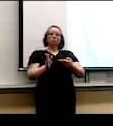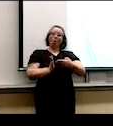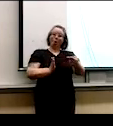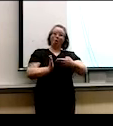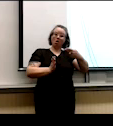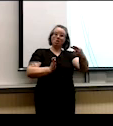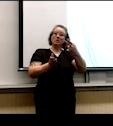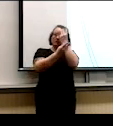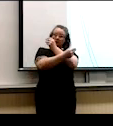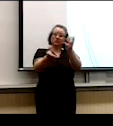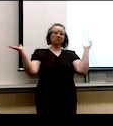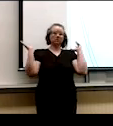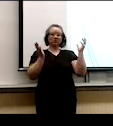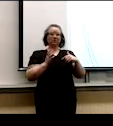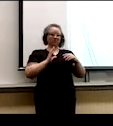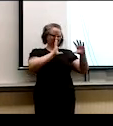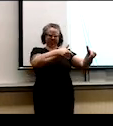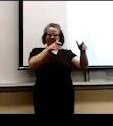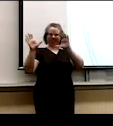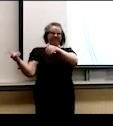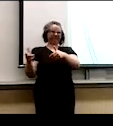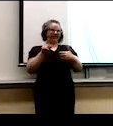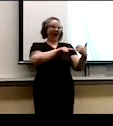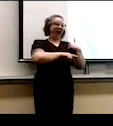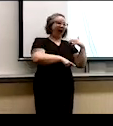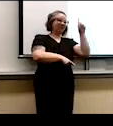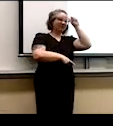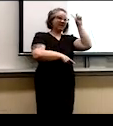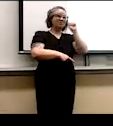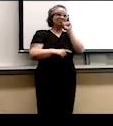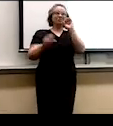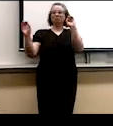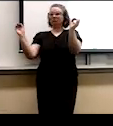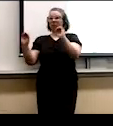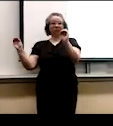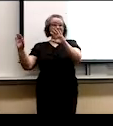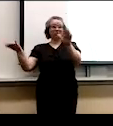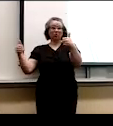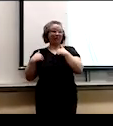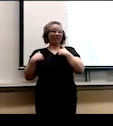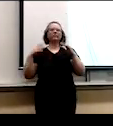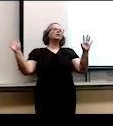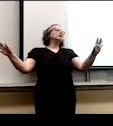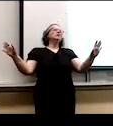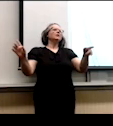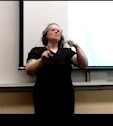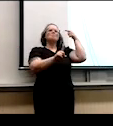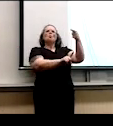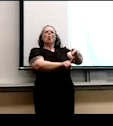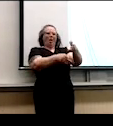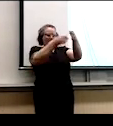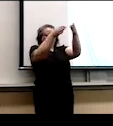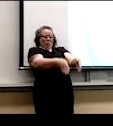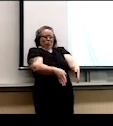with people without Down syndrome or with Down syndrome, I don't treat numbers, I treat human beings. It's about what is their